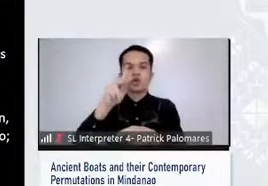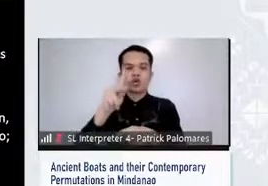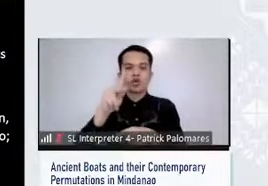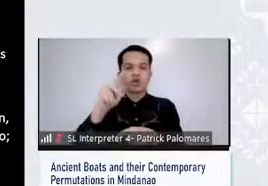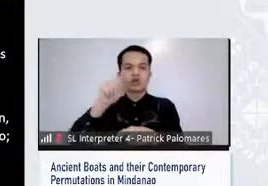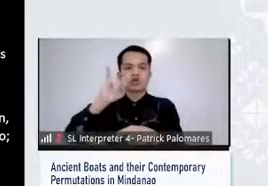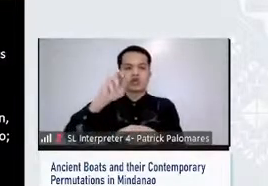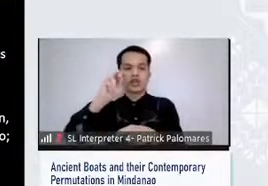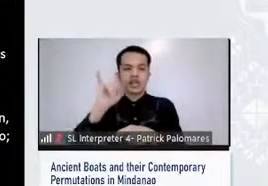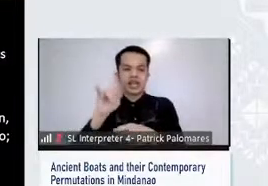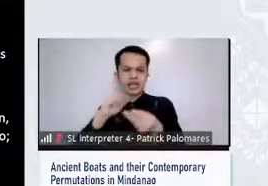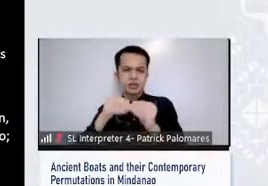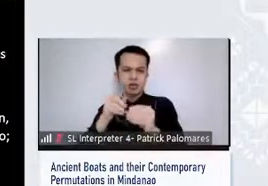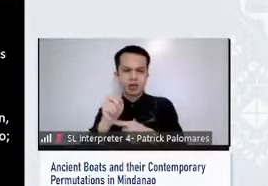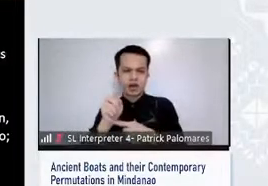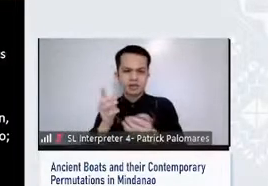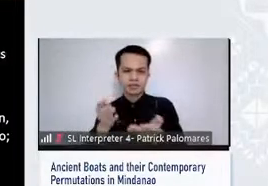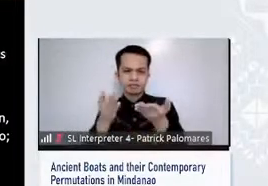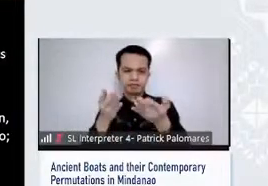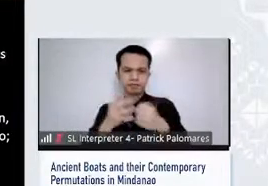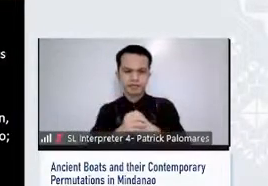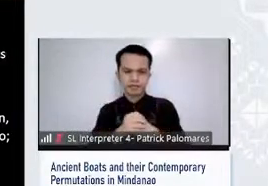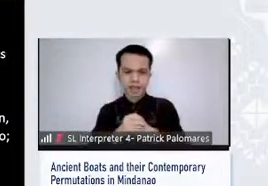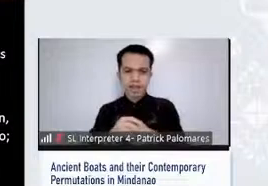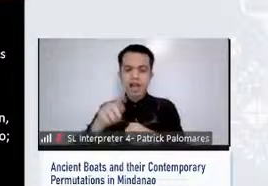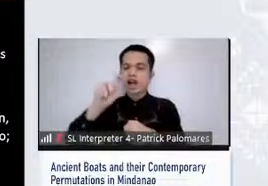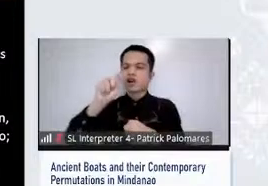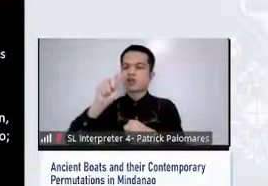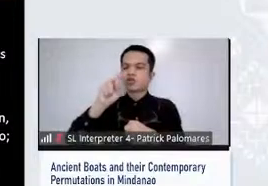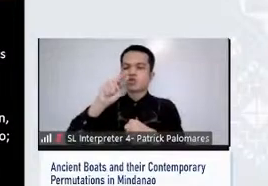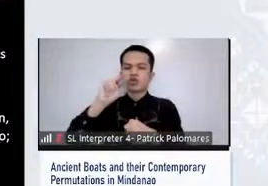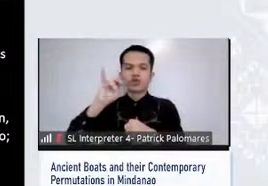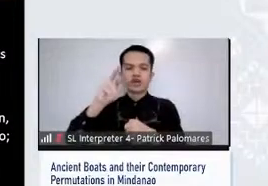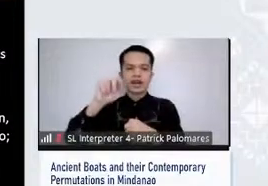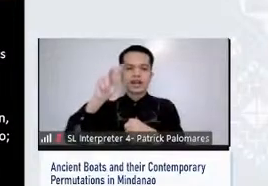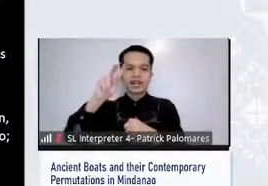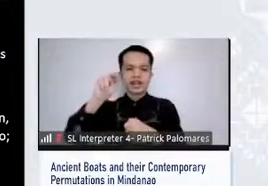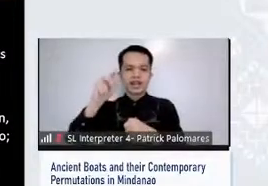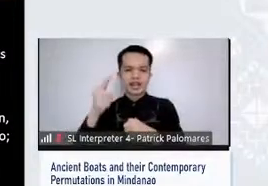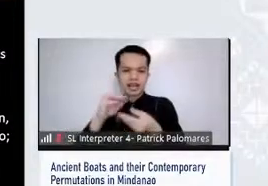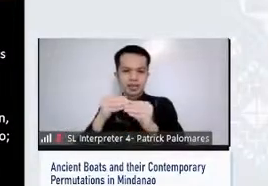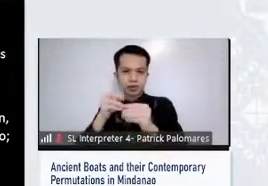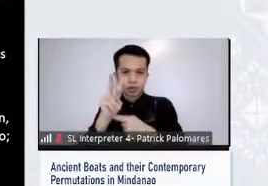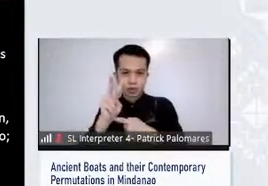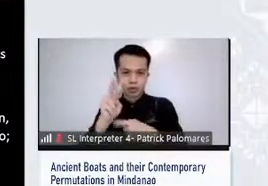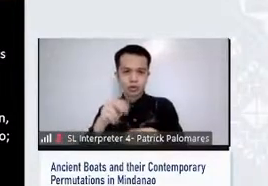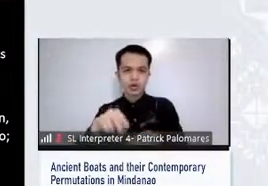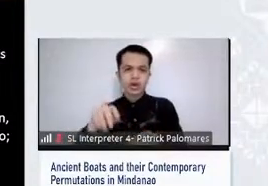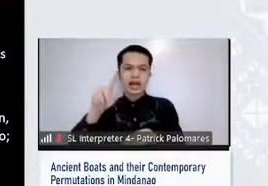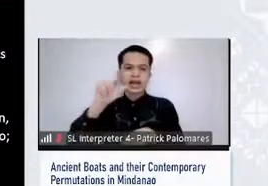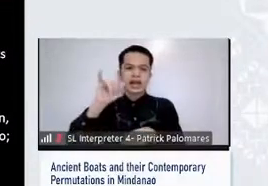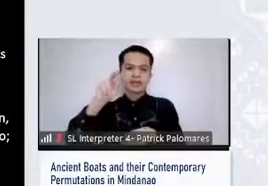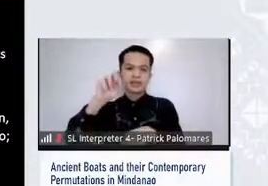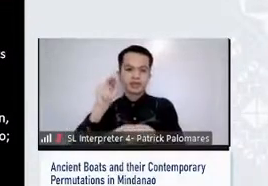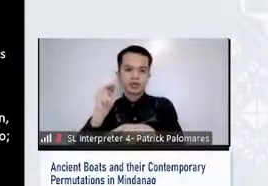number one, Tungkalang, number two, Lamion, number